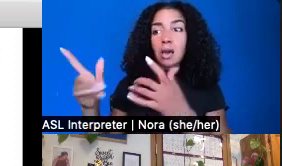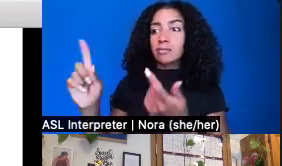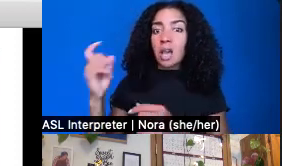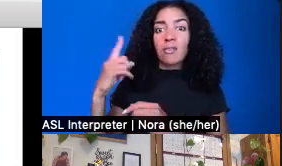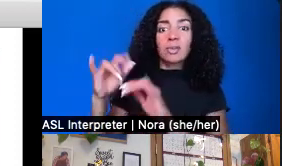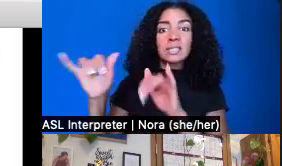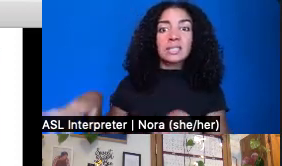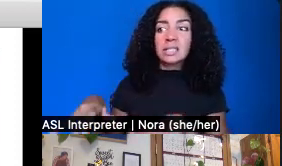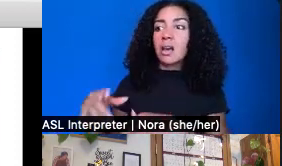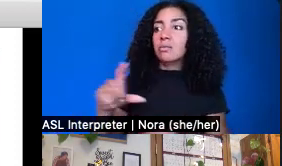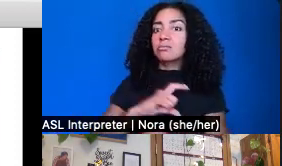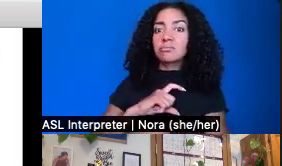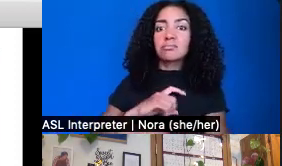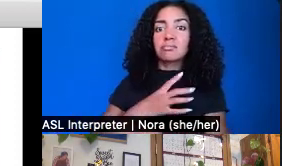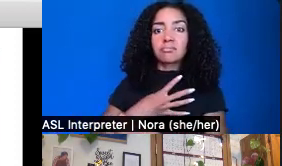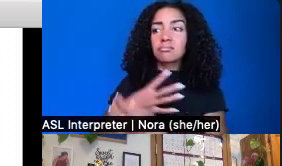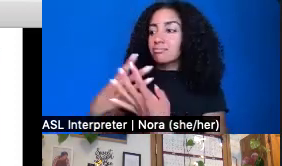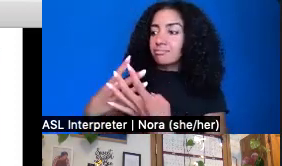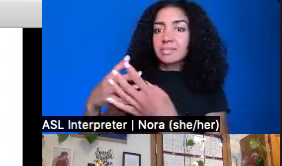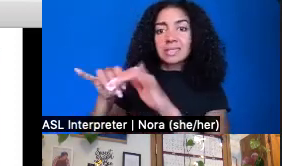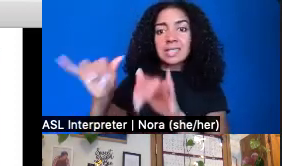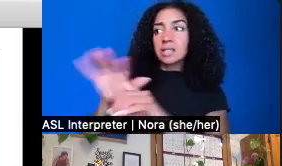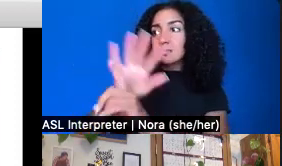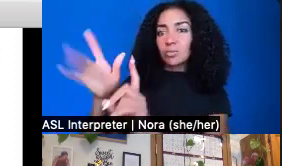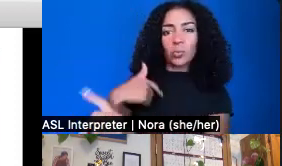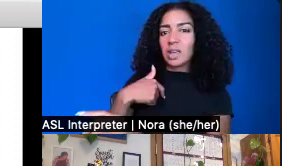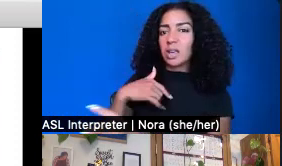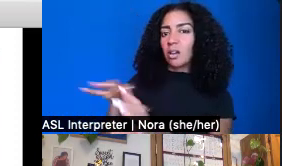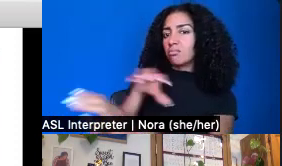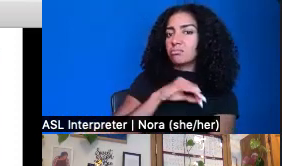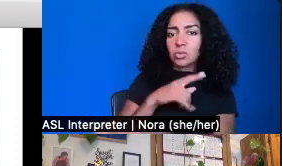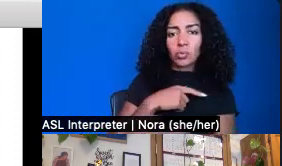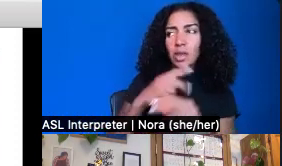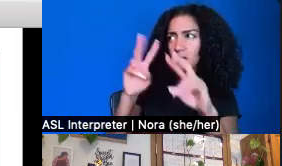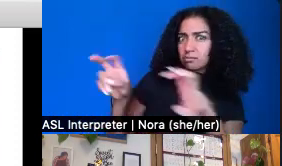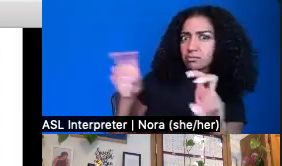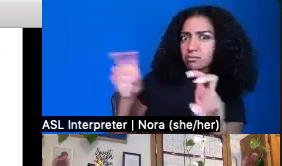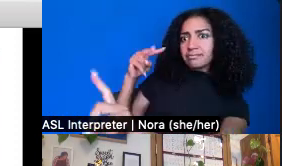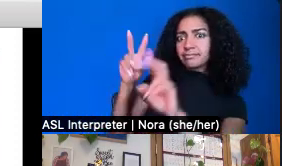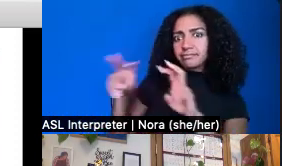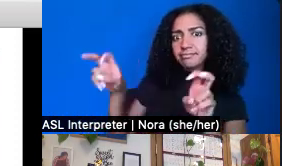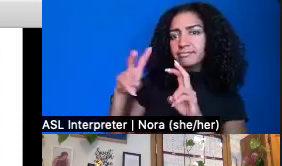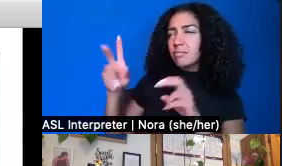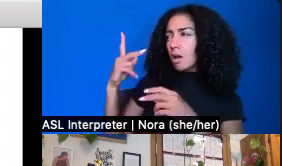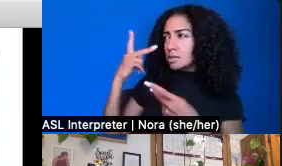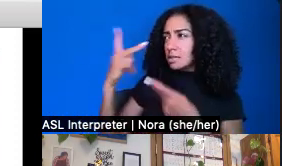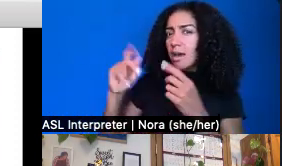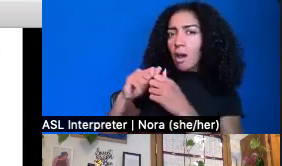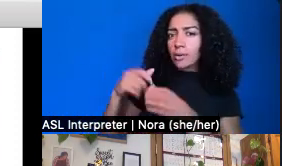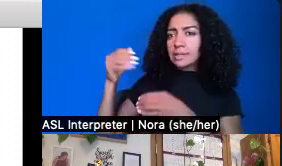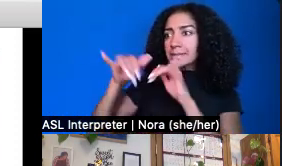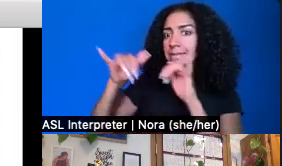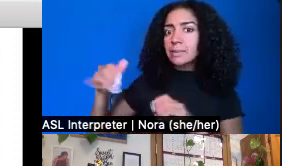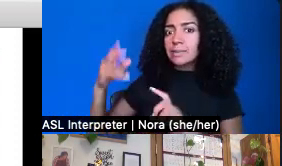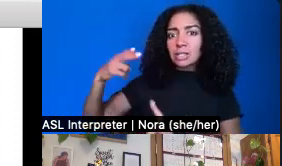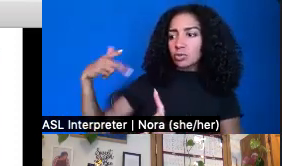the conditions that got us here, that keep perpetuating a culture of violence. What does our advocacy look